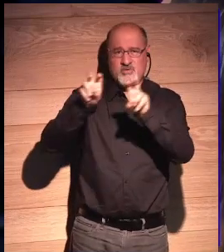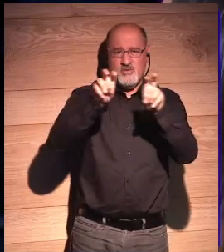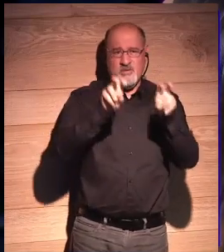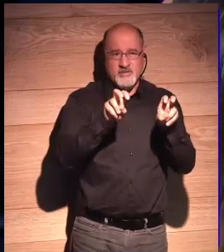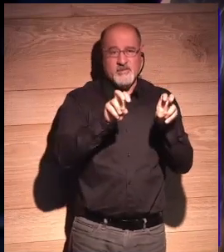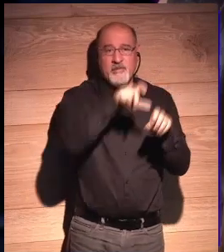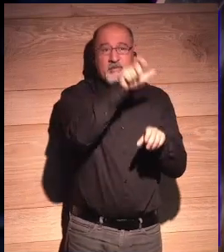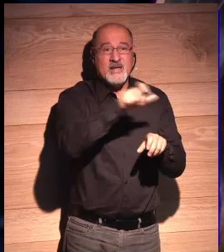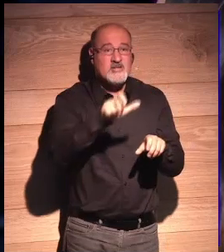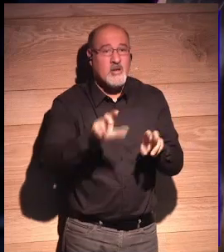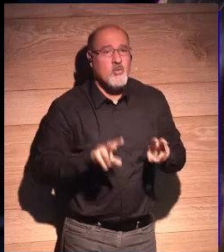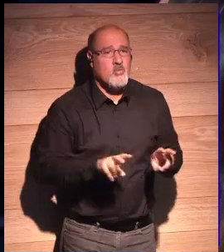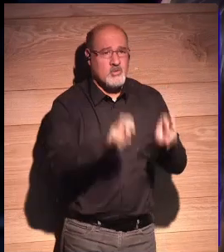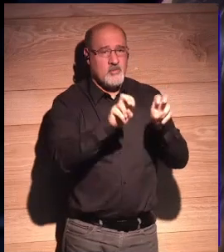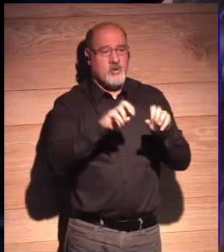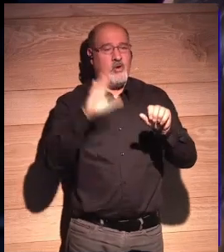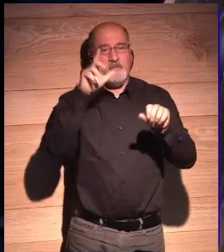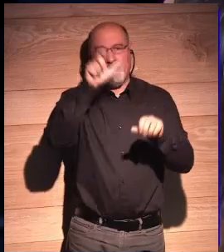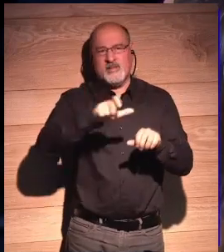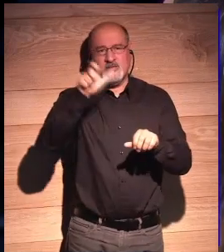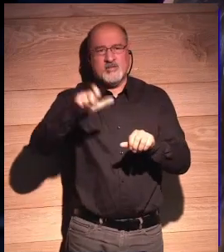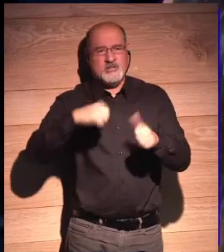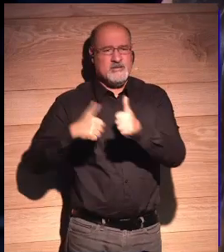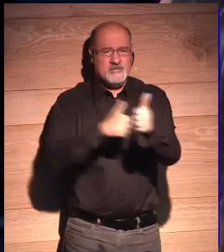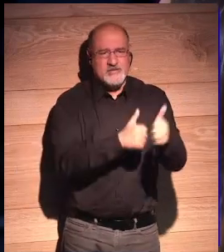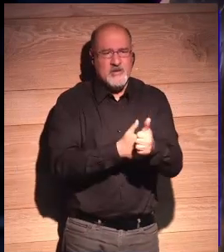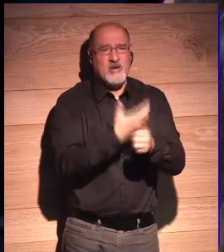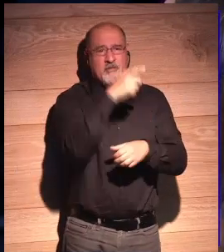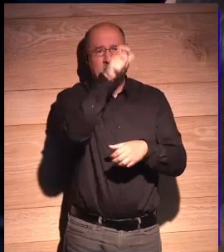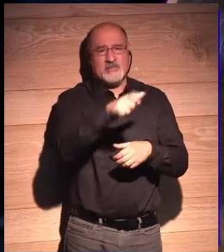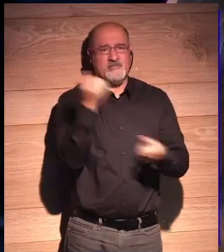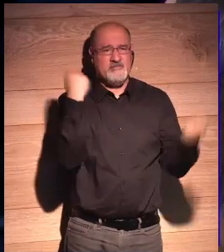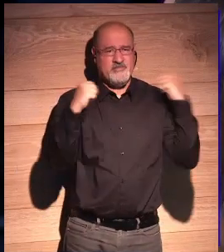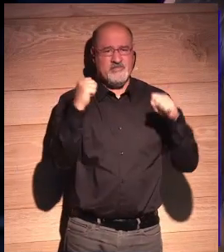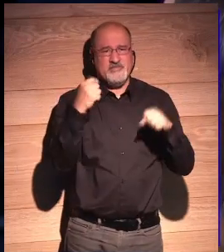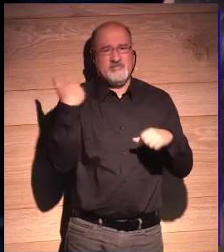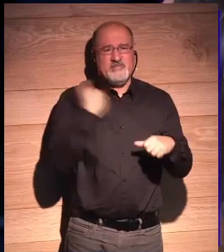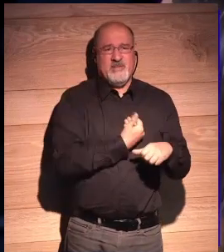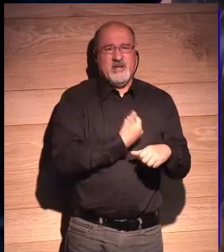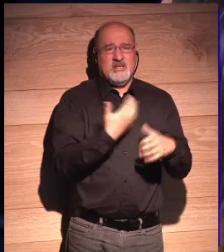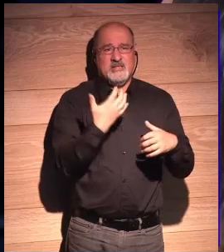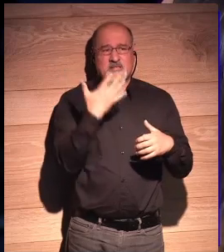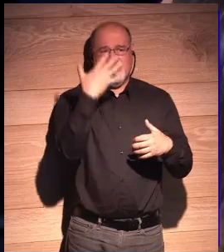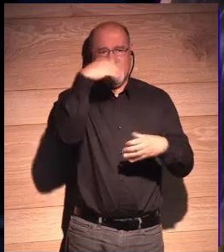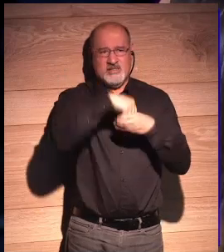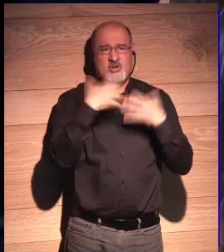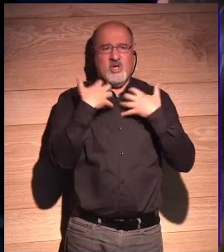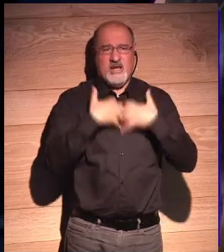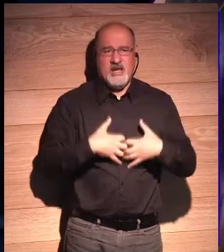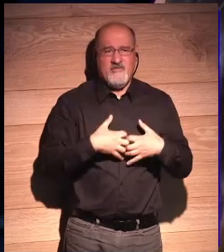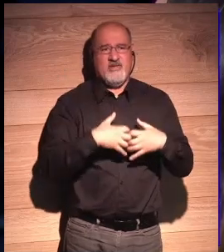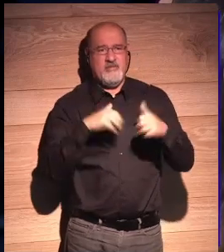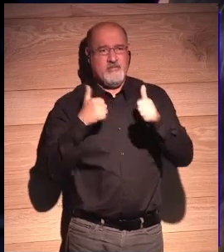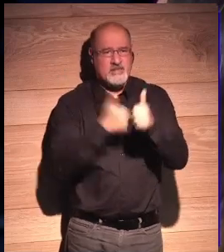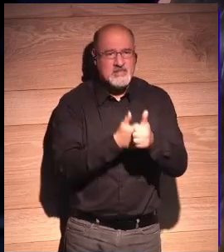and rageful and it felt like they had a certain truth to them that people weren't allowed